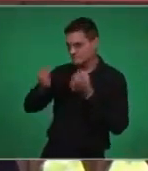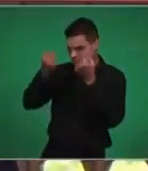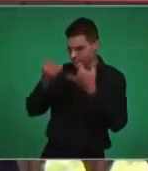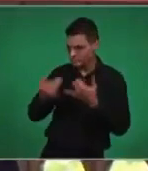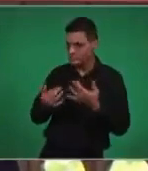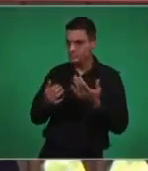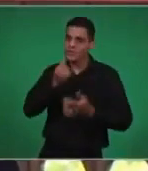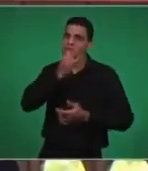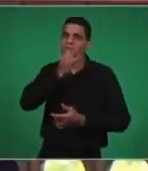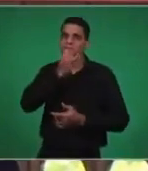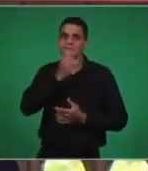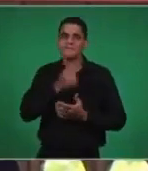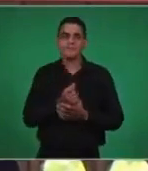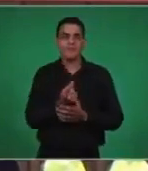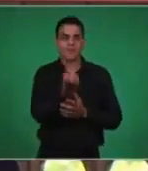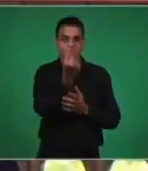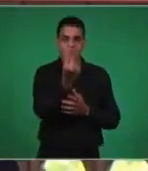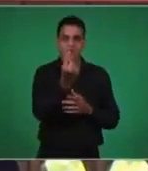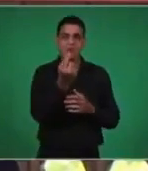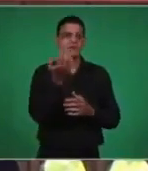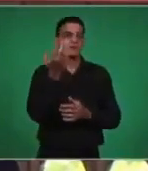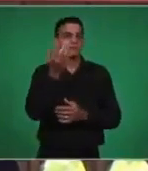Just picking up the example of a child